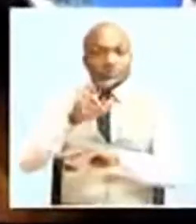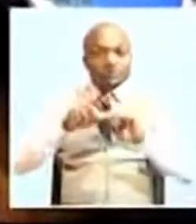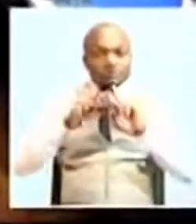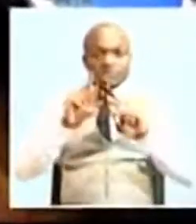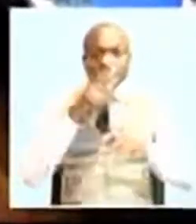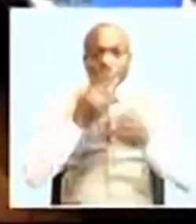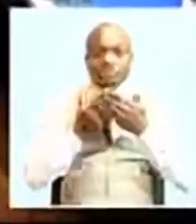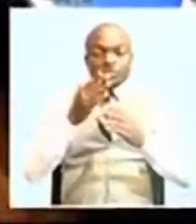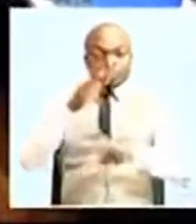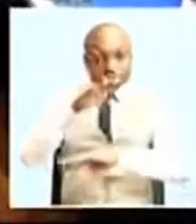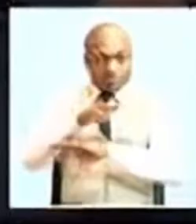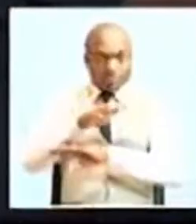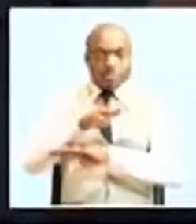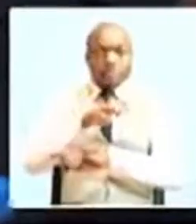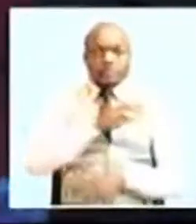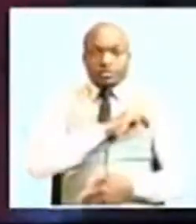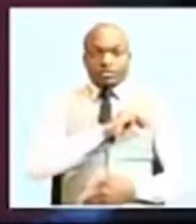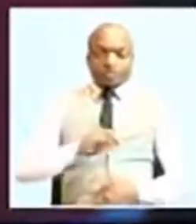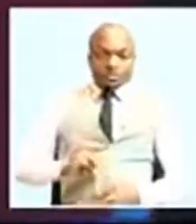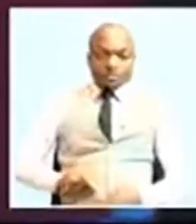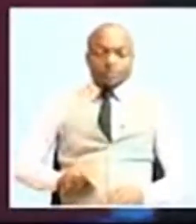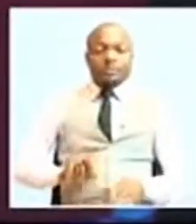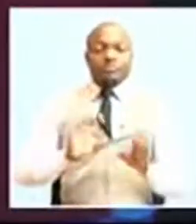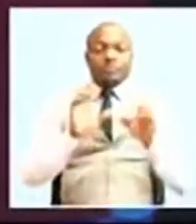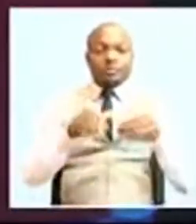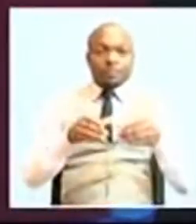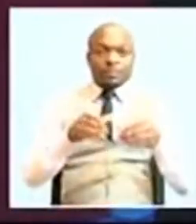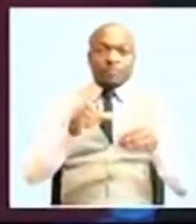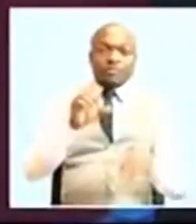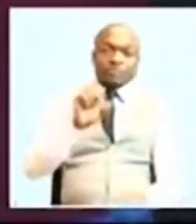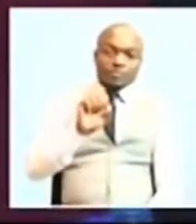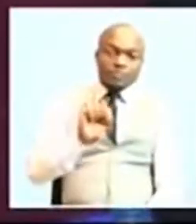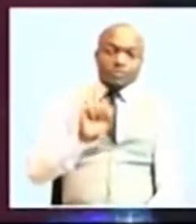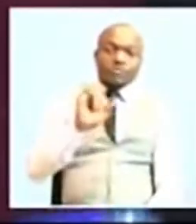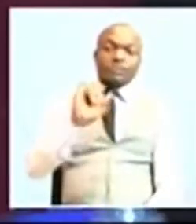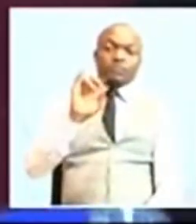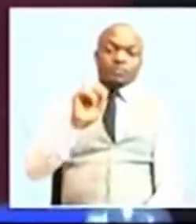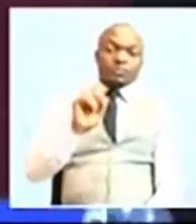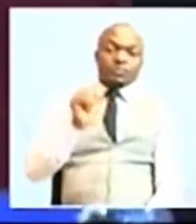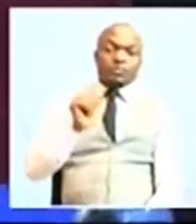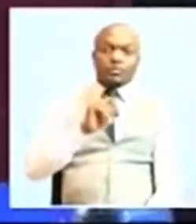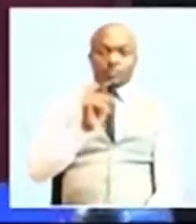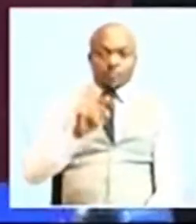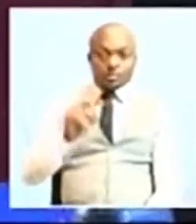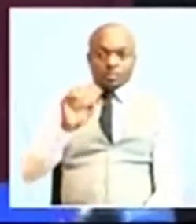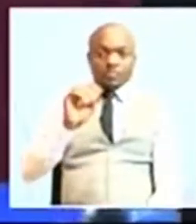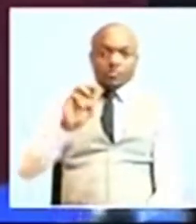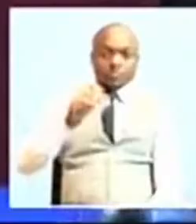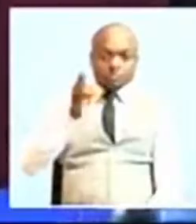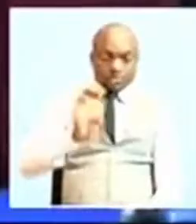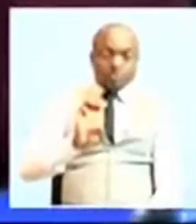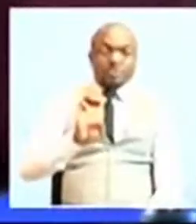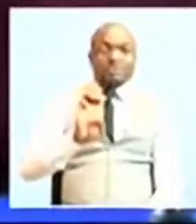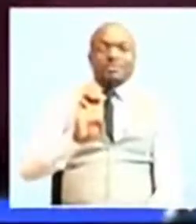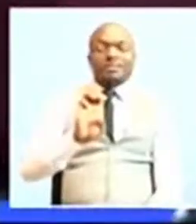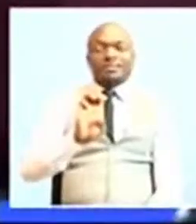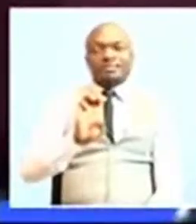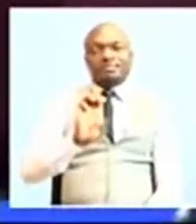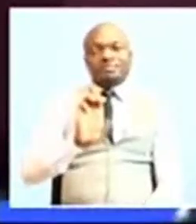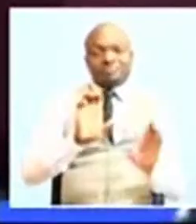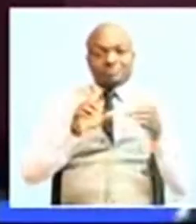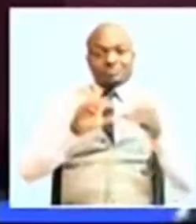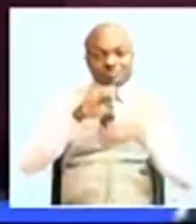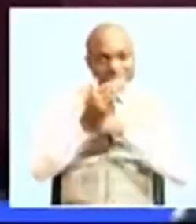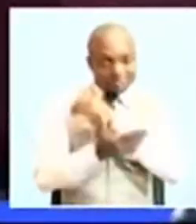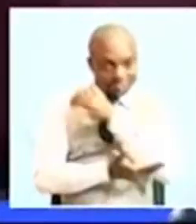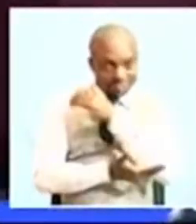honorable members of the committee. SINAZONGWE Town Council, you're welcome, and good evening to you. My name is Joyce Kuvansa from Ministry of Local